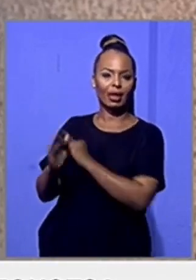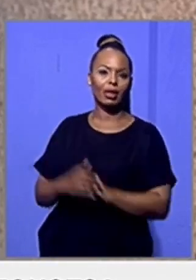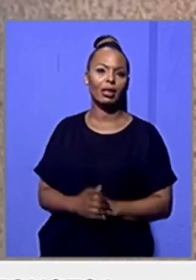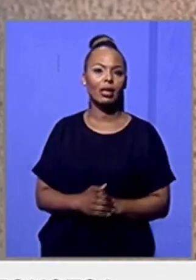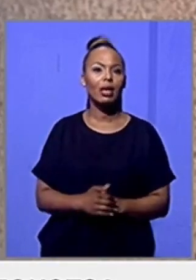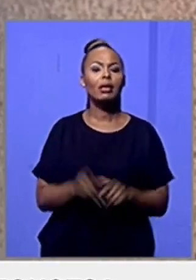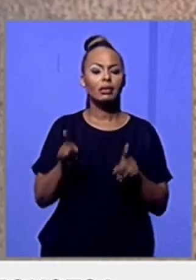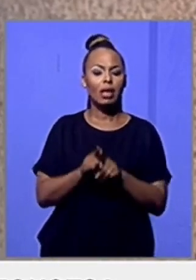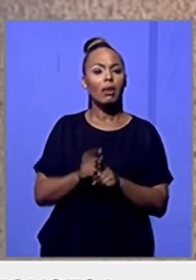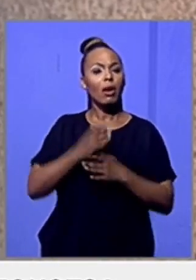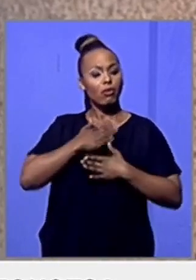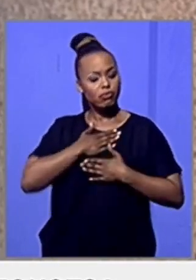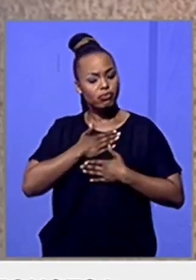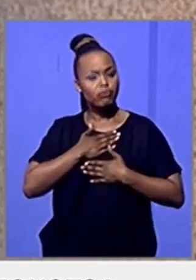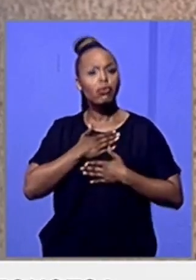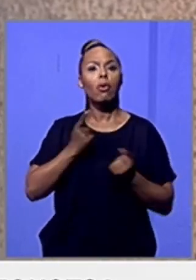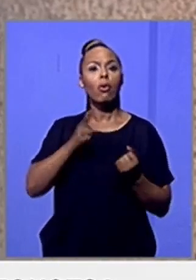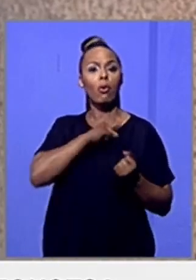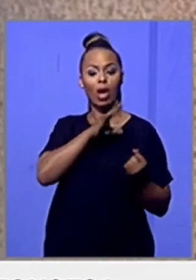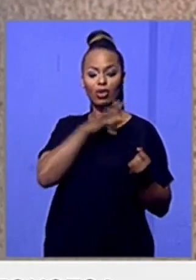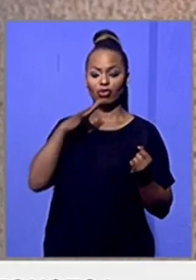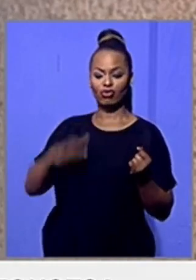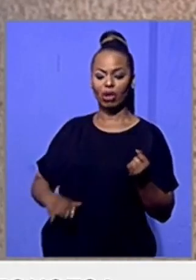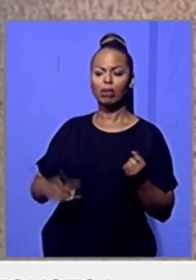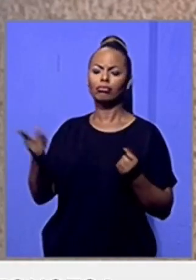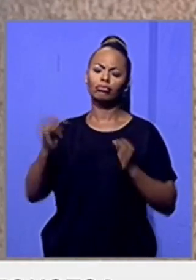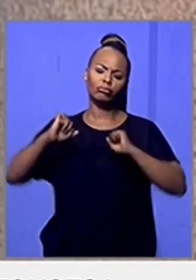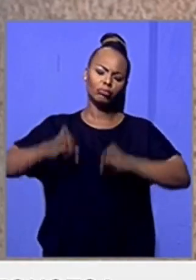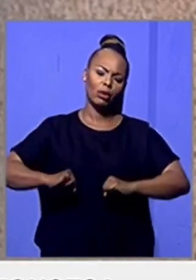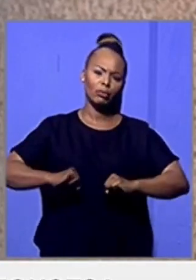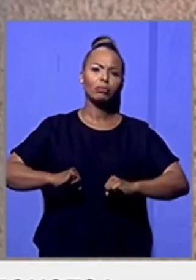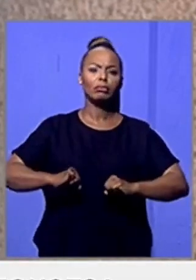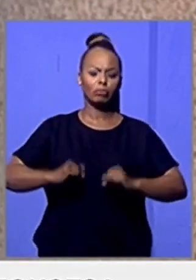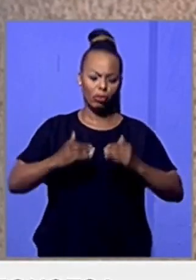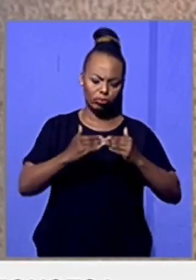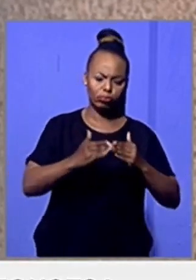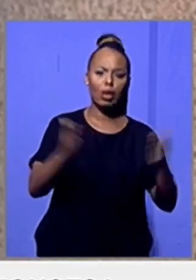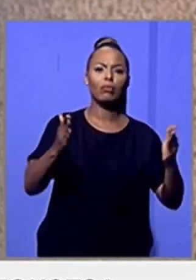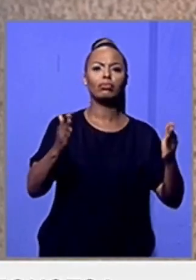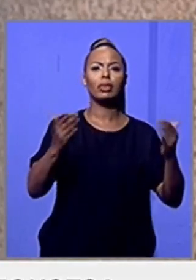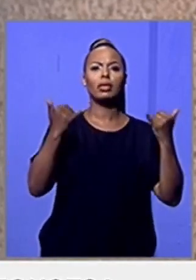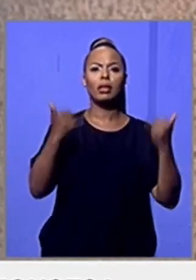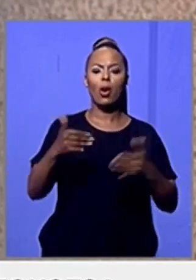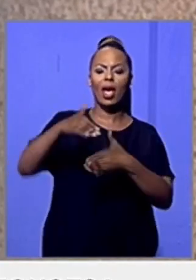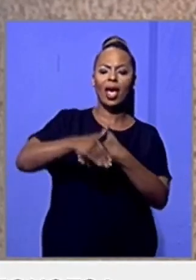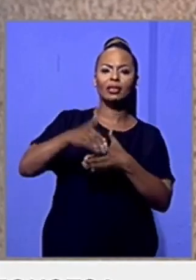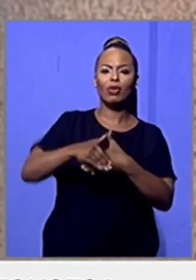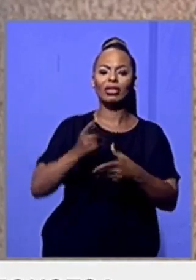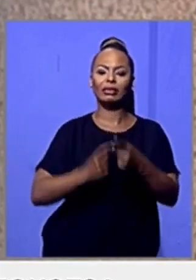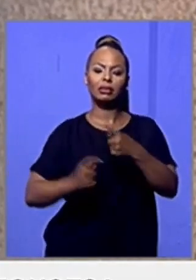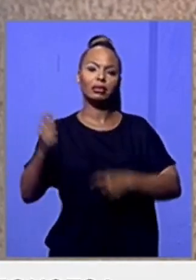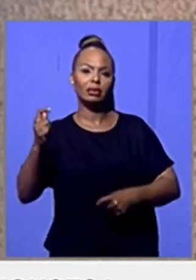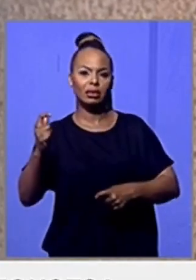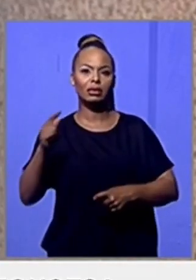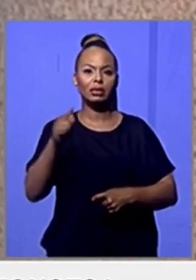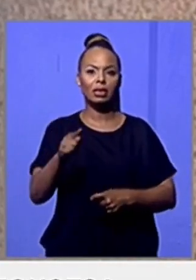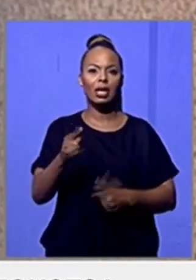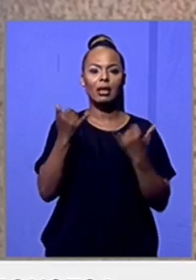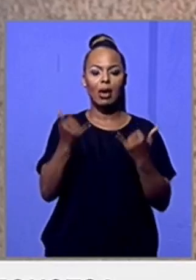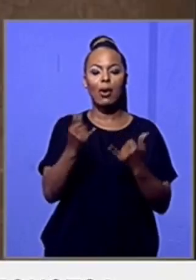has agreed to reopen the export of beef